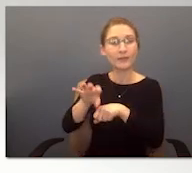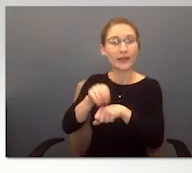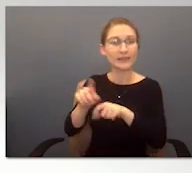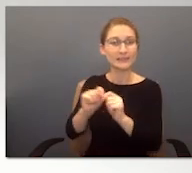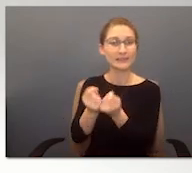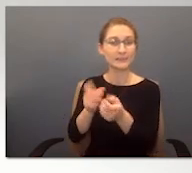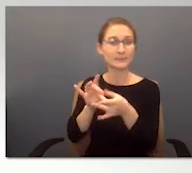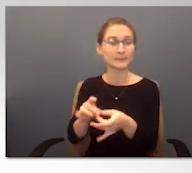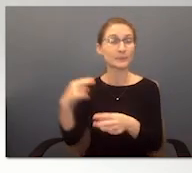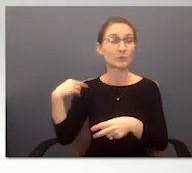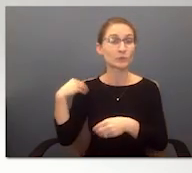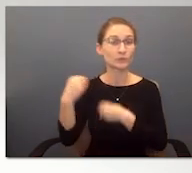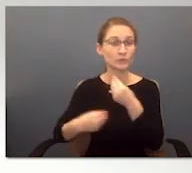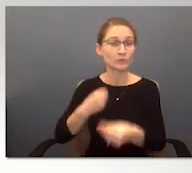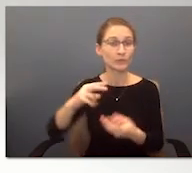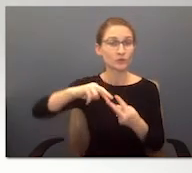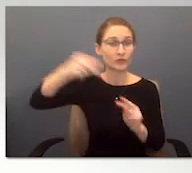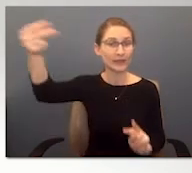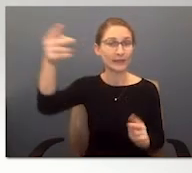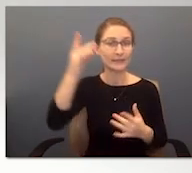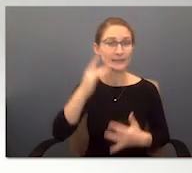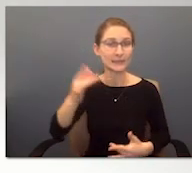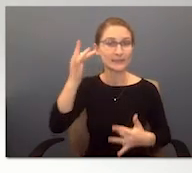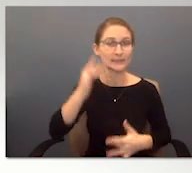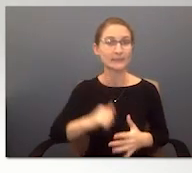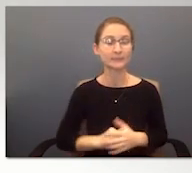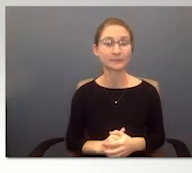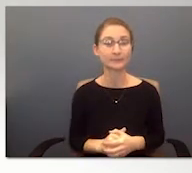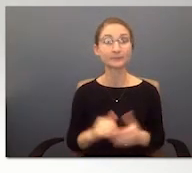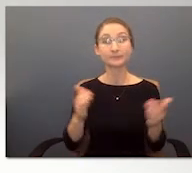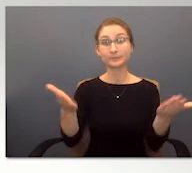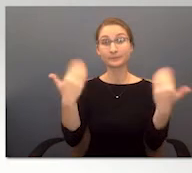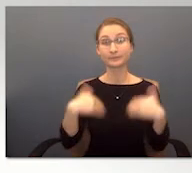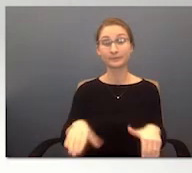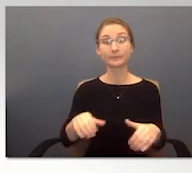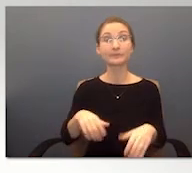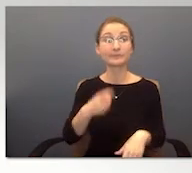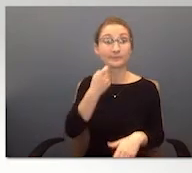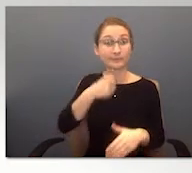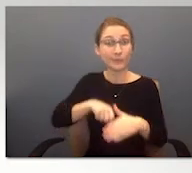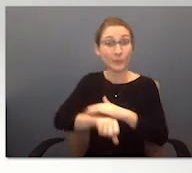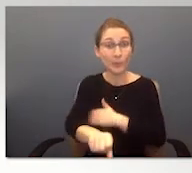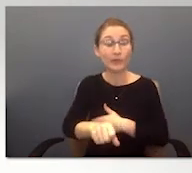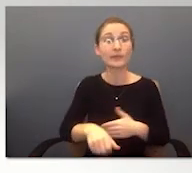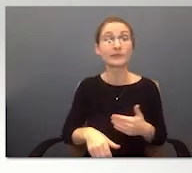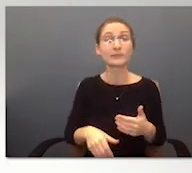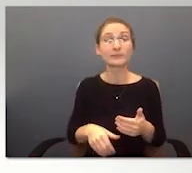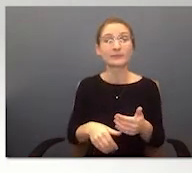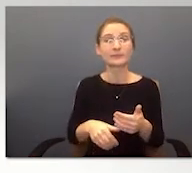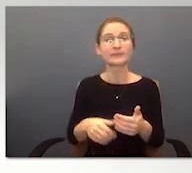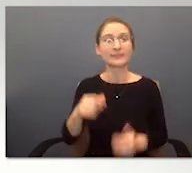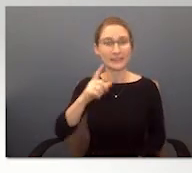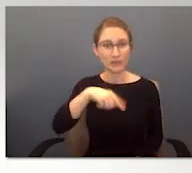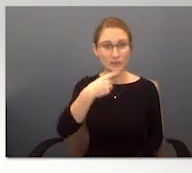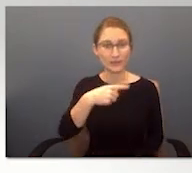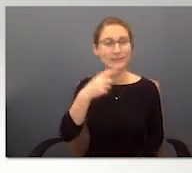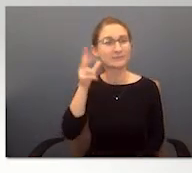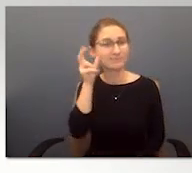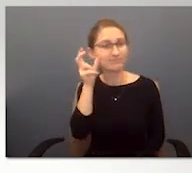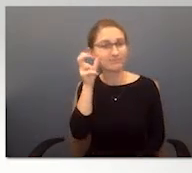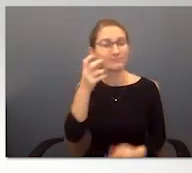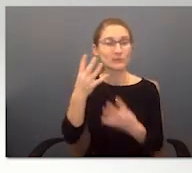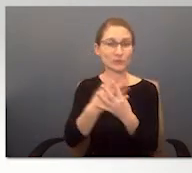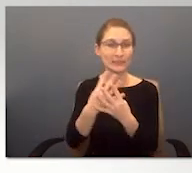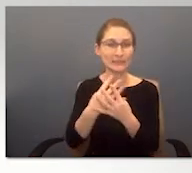teams on genetic diseases. Newborn hearing screening. This is the Newborn Early Hearing Detection and Intervention Program.